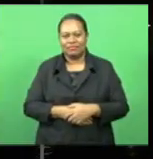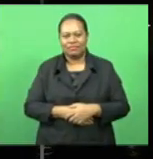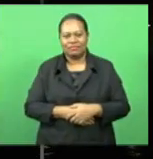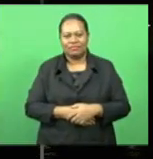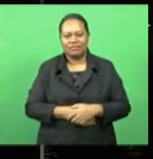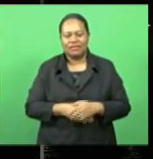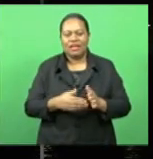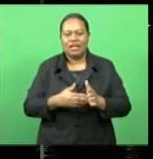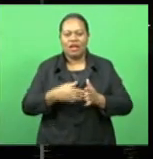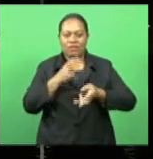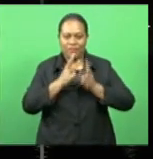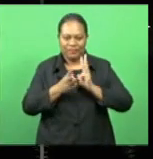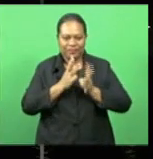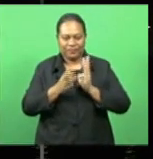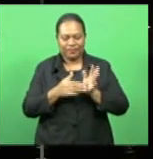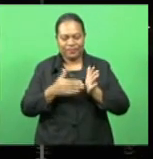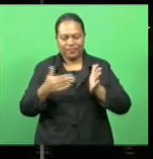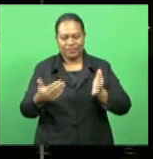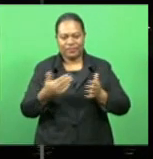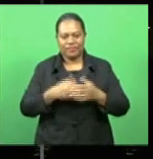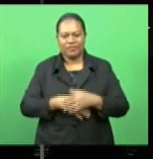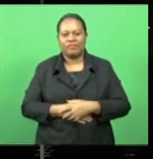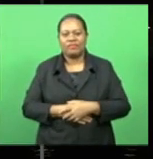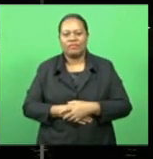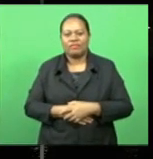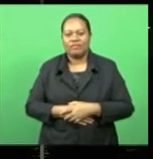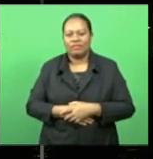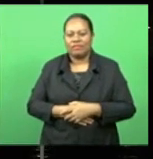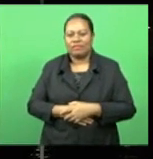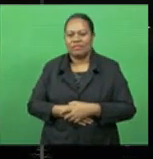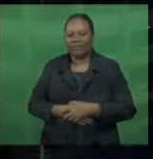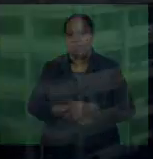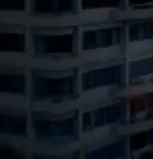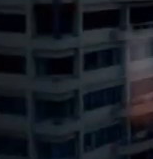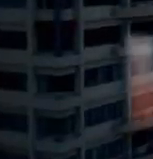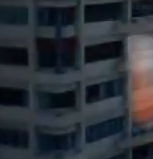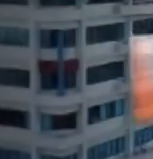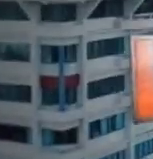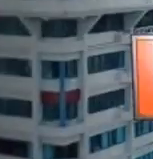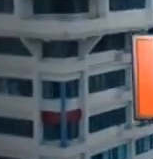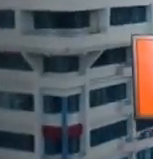And our favourite weather lady Angie joins us now with all the latest.